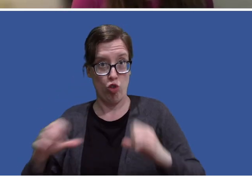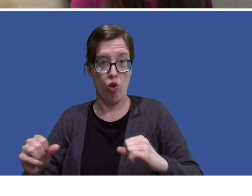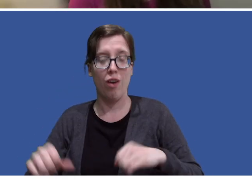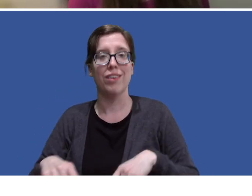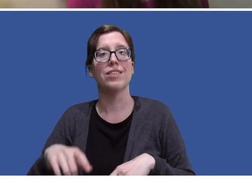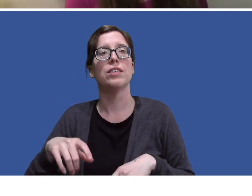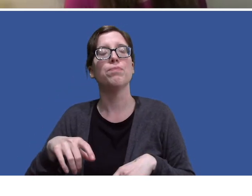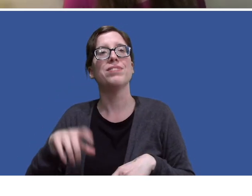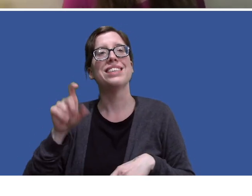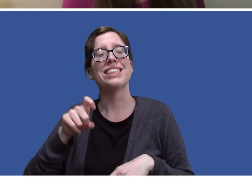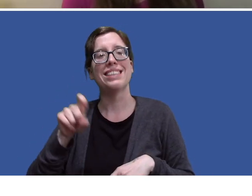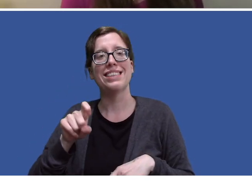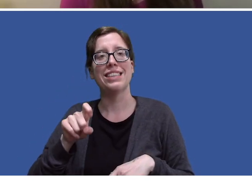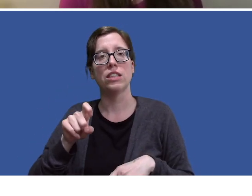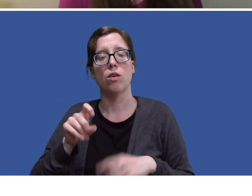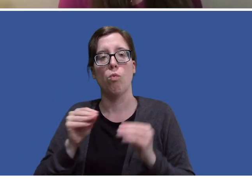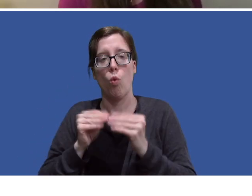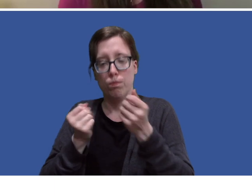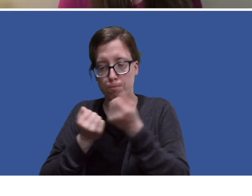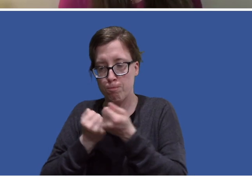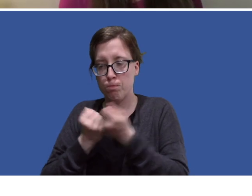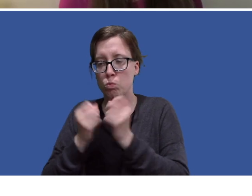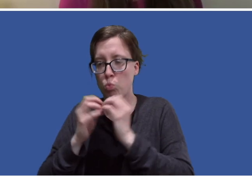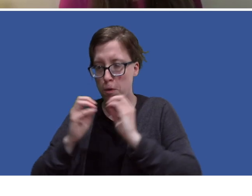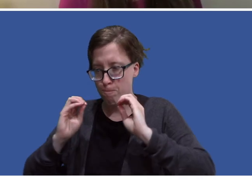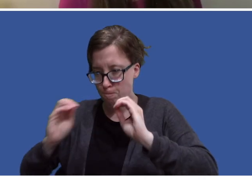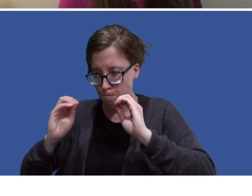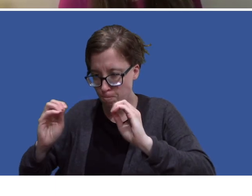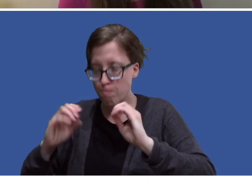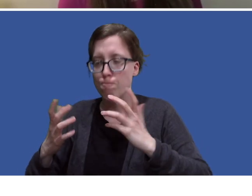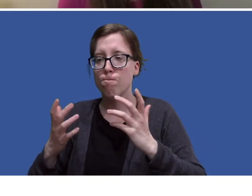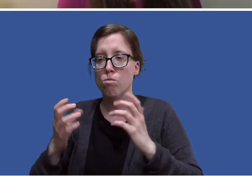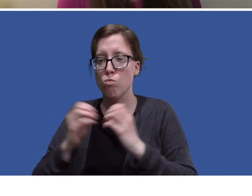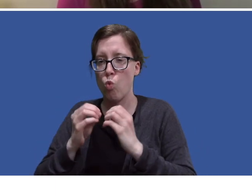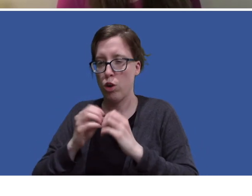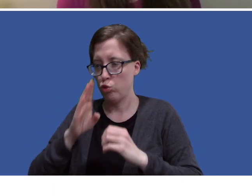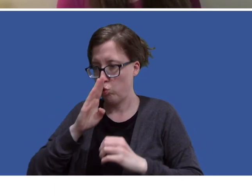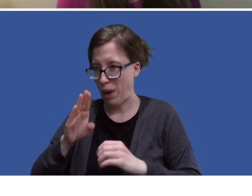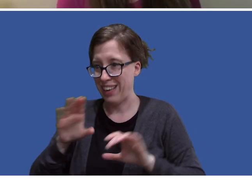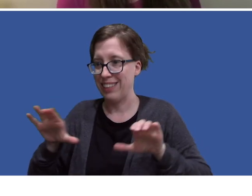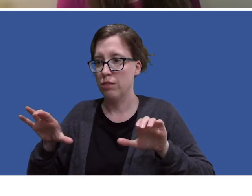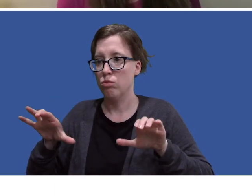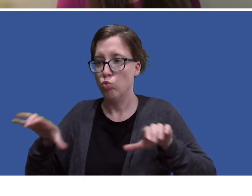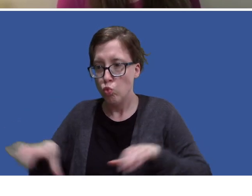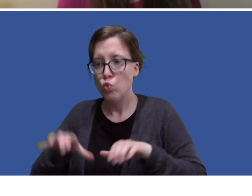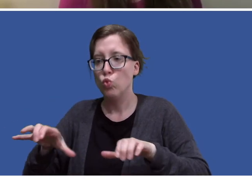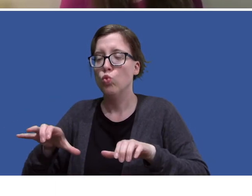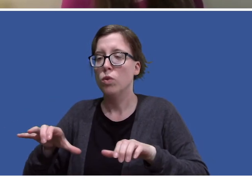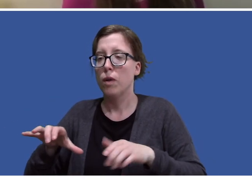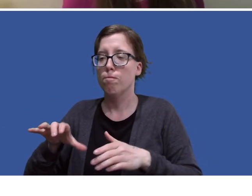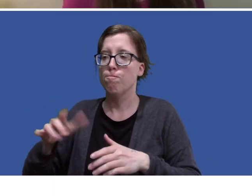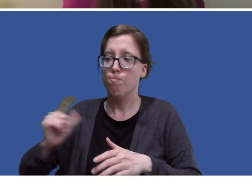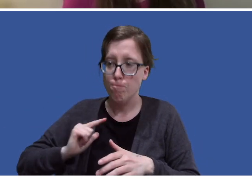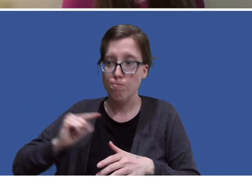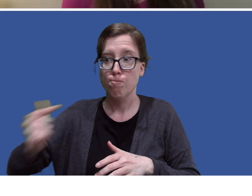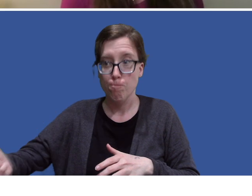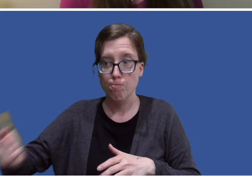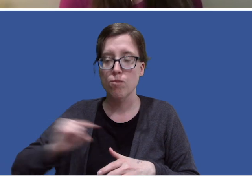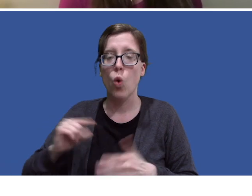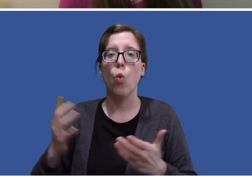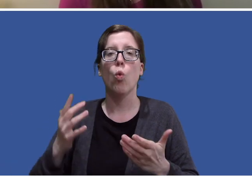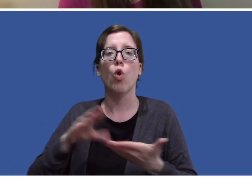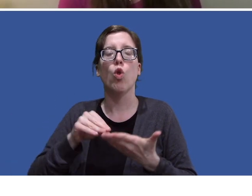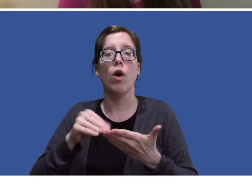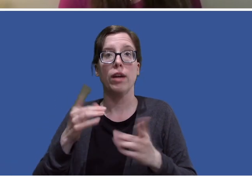some direct practice with knowing what acceptable mature behavior looks like, what